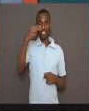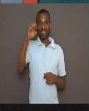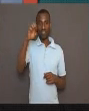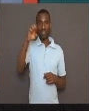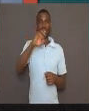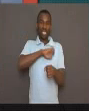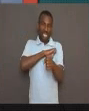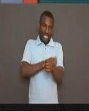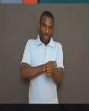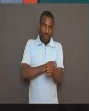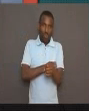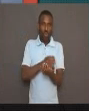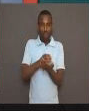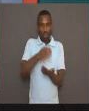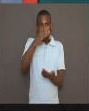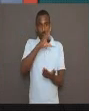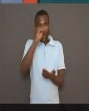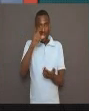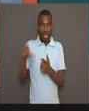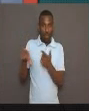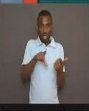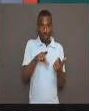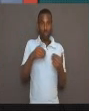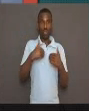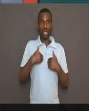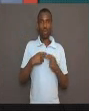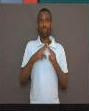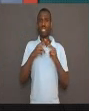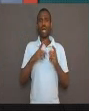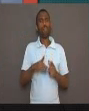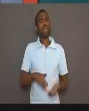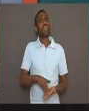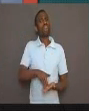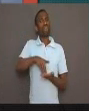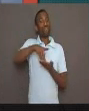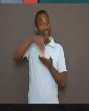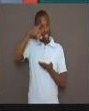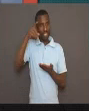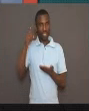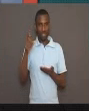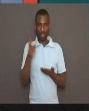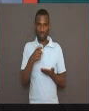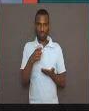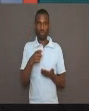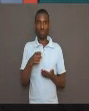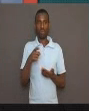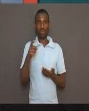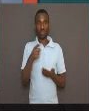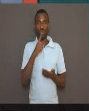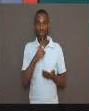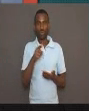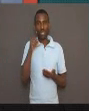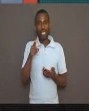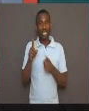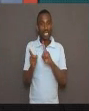glass and the liquid is higher than the cohesive energy between the